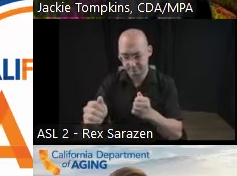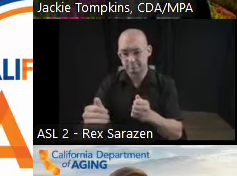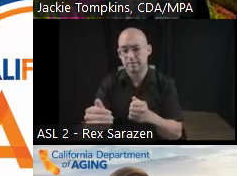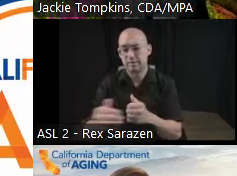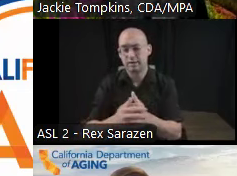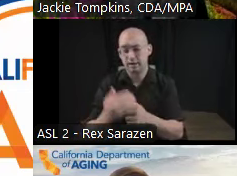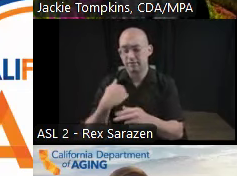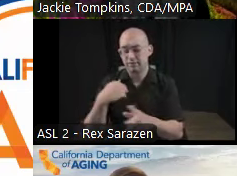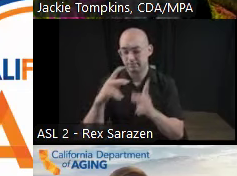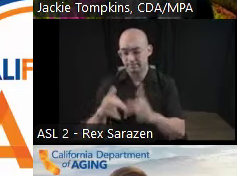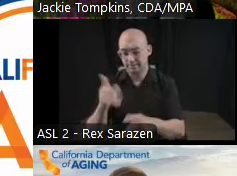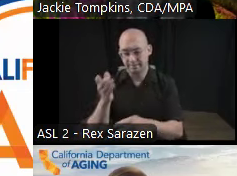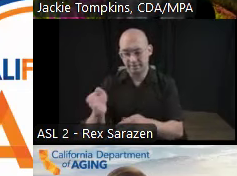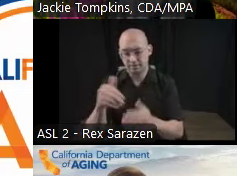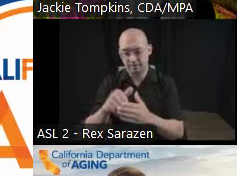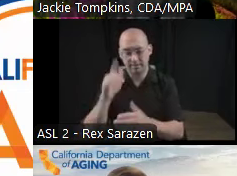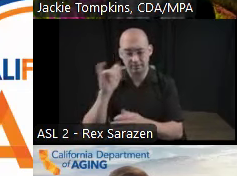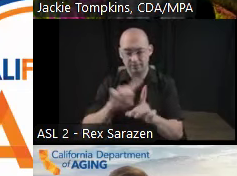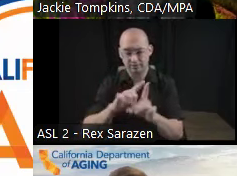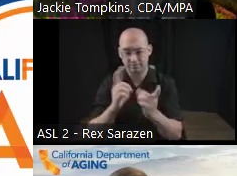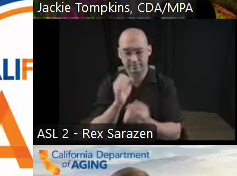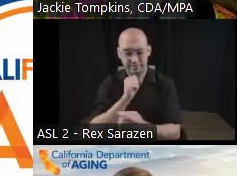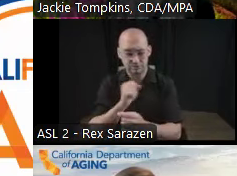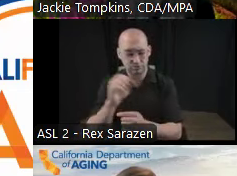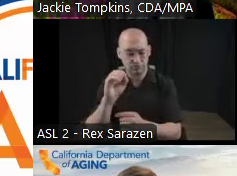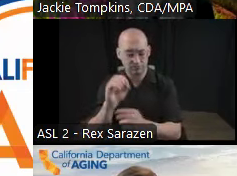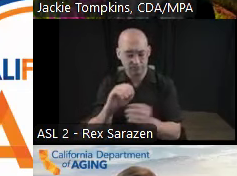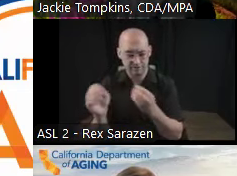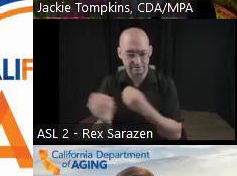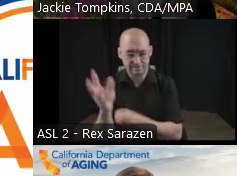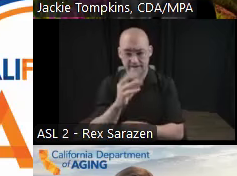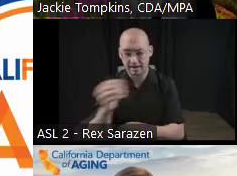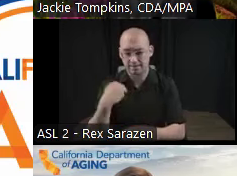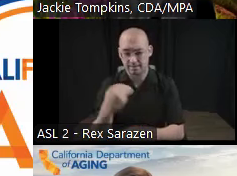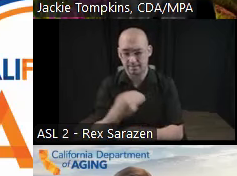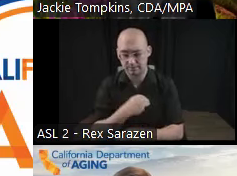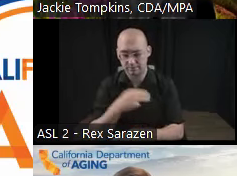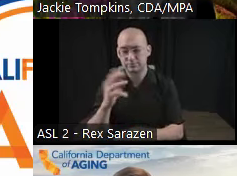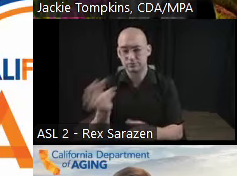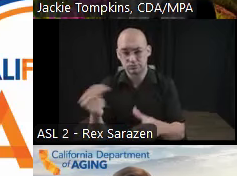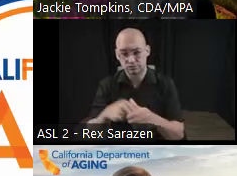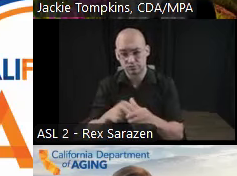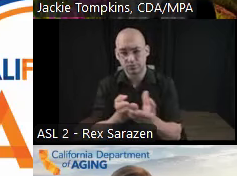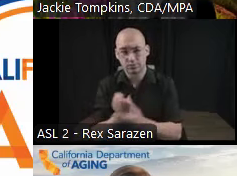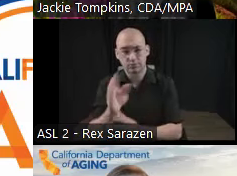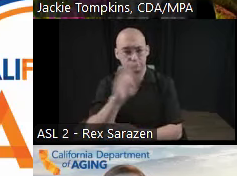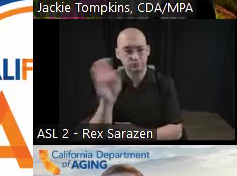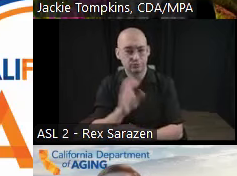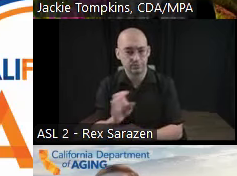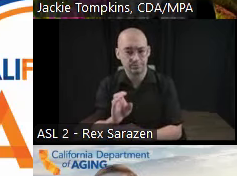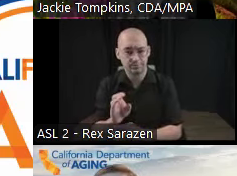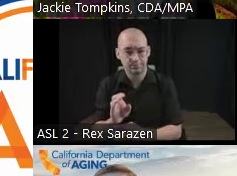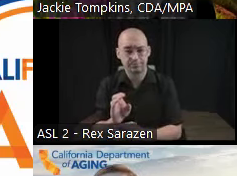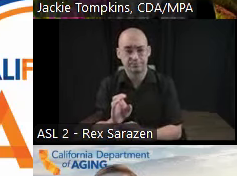California Department of Aging offices. And then we also have members and guests that are joining us via Zoom. So you